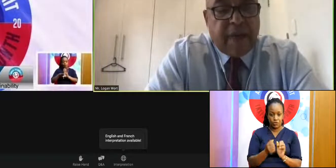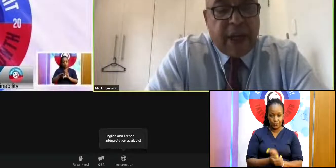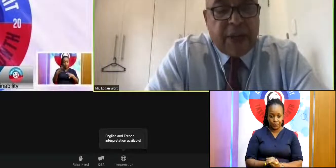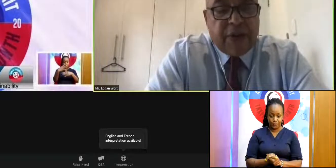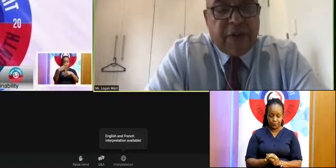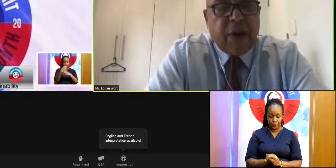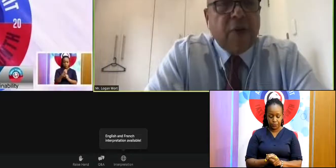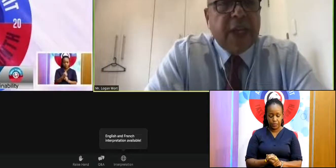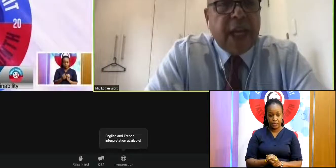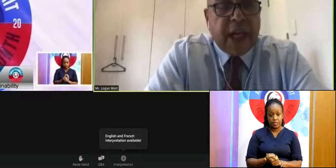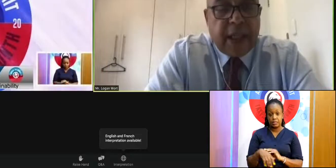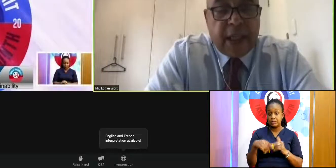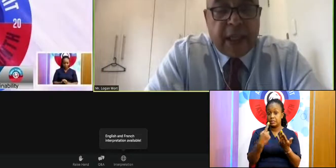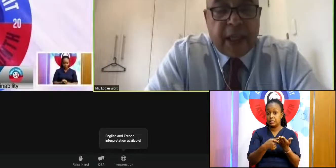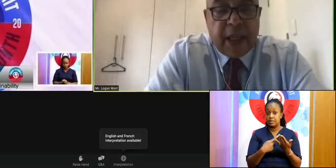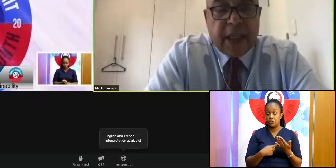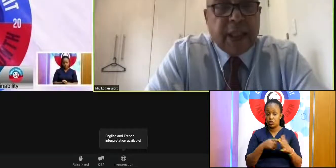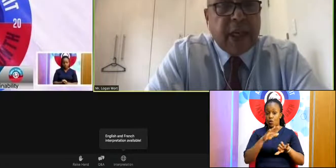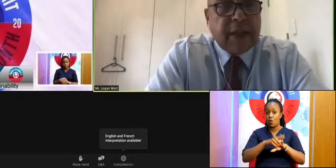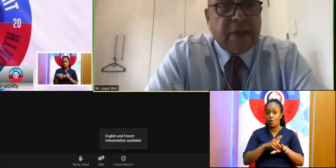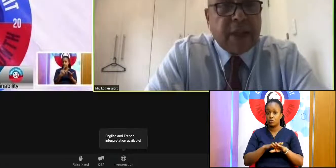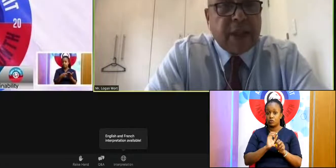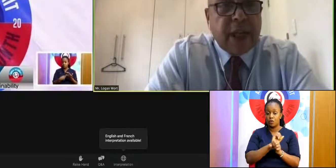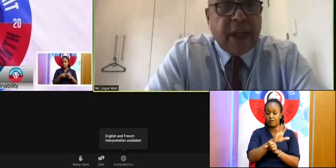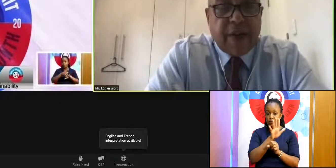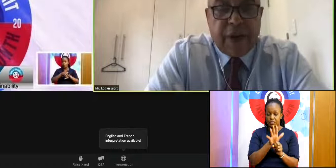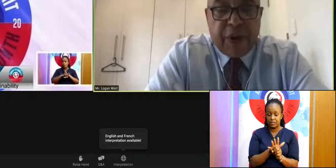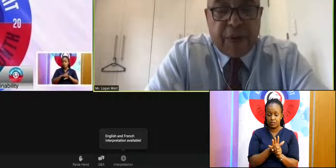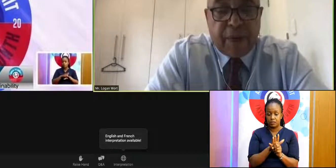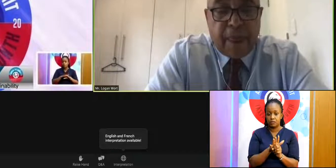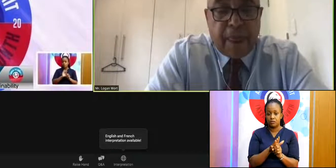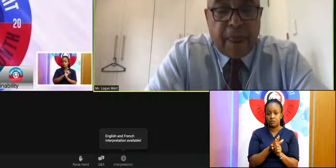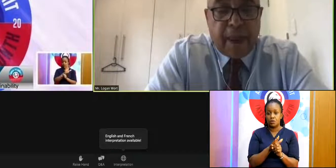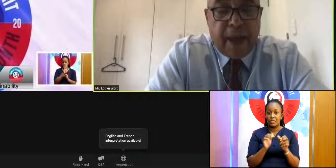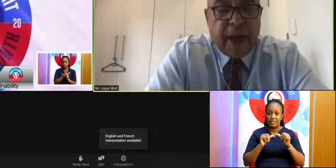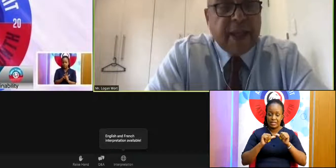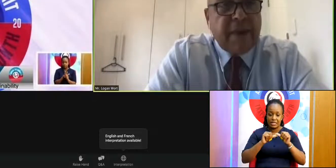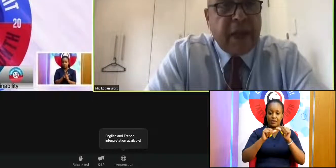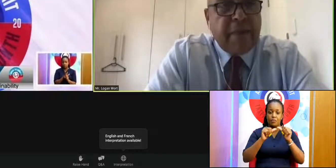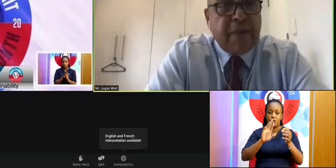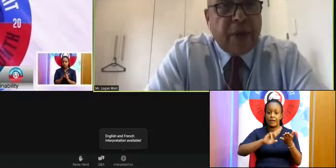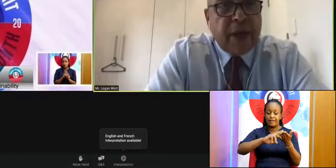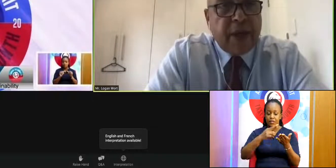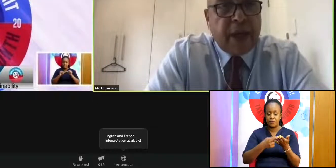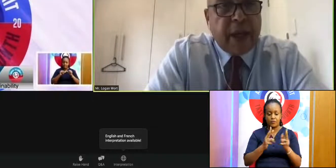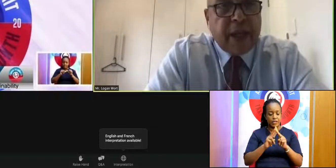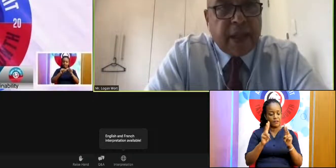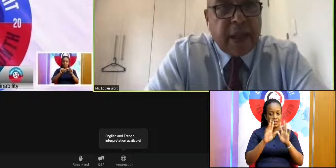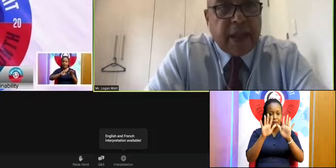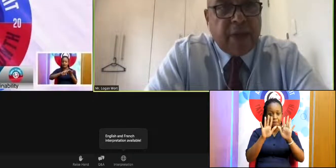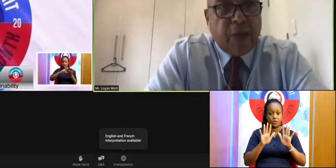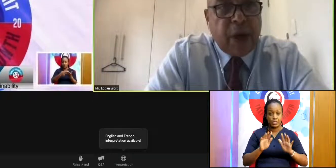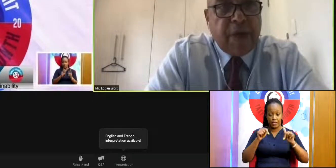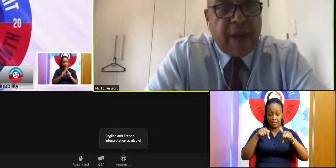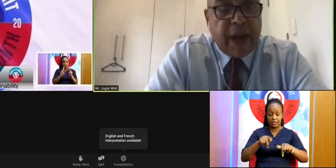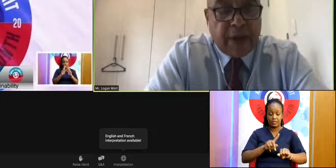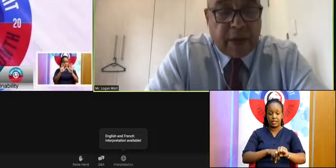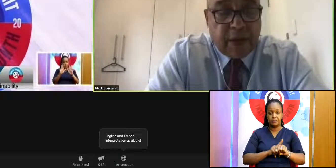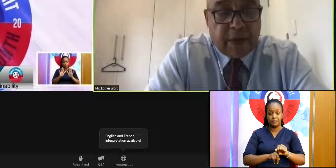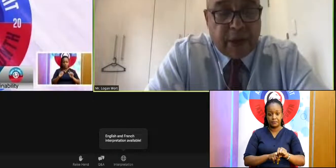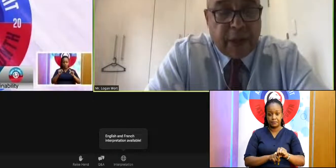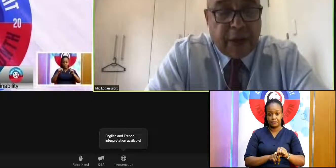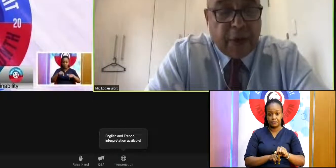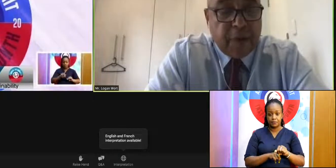Discussing the navigation of COVID-19 and the insights for sustained revenue is very important at this stage of where we